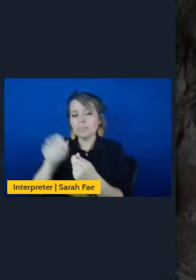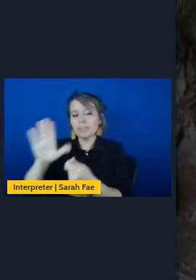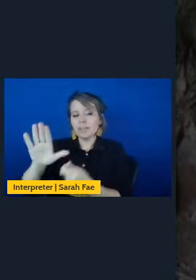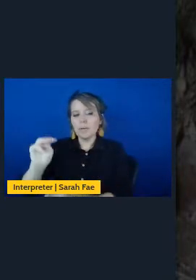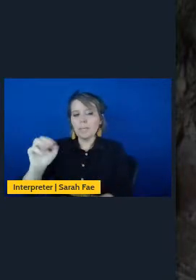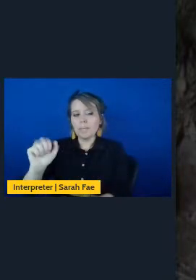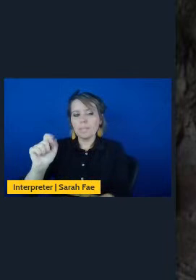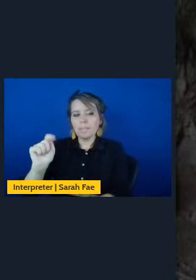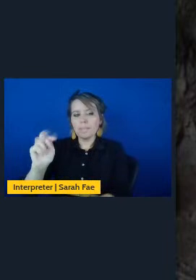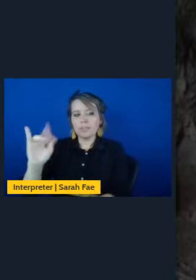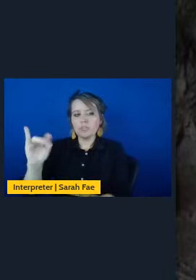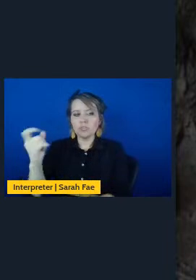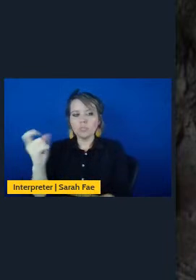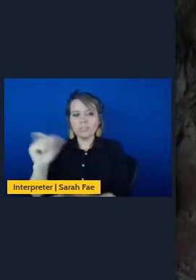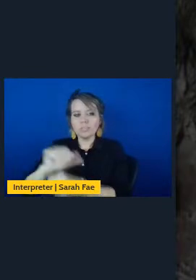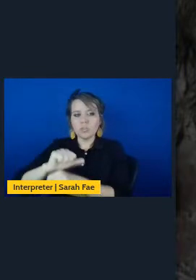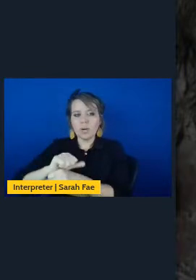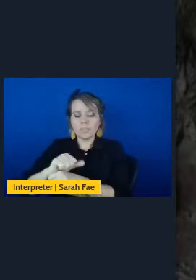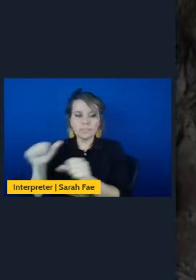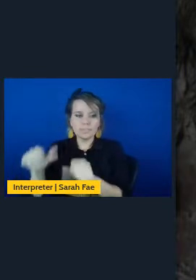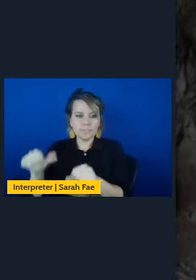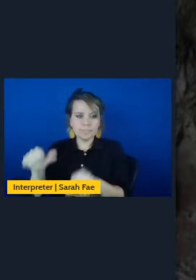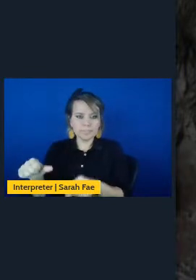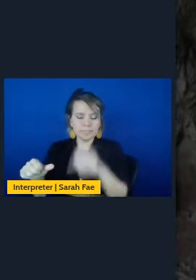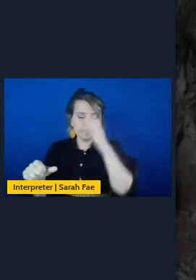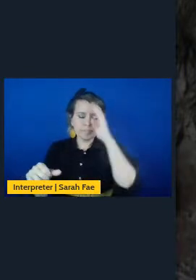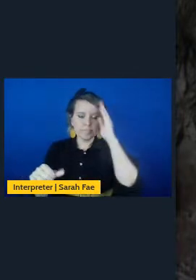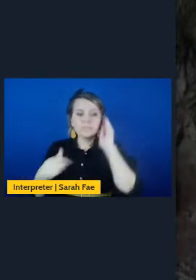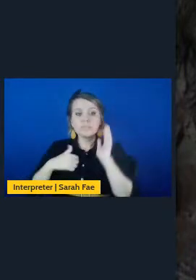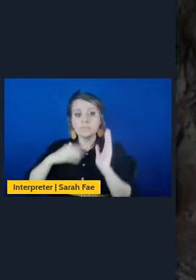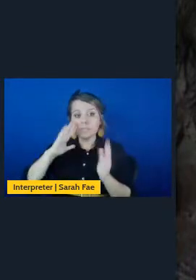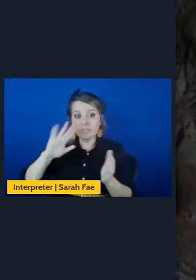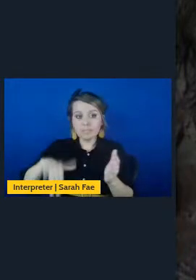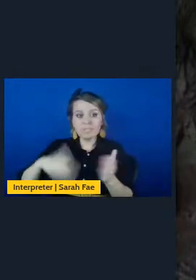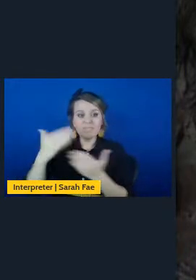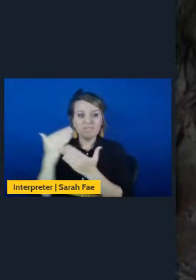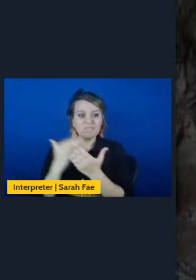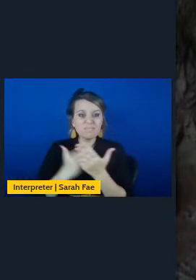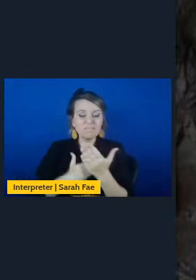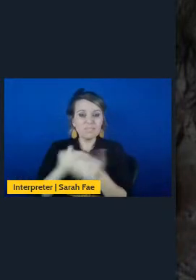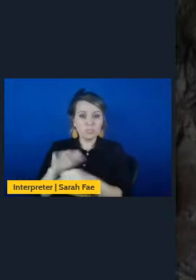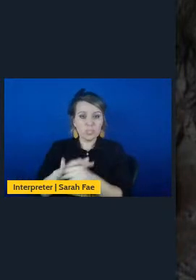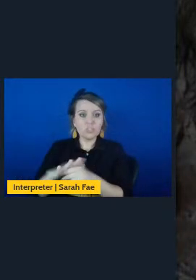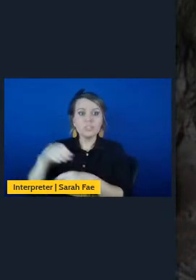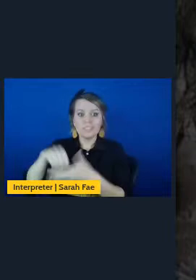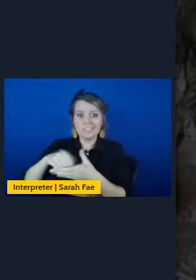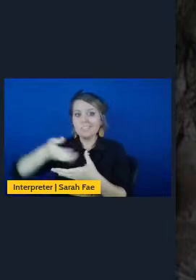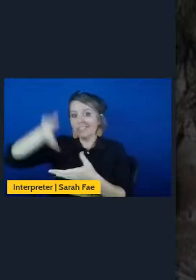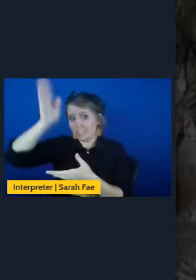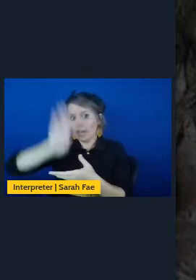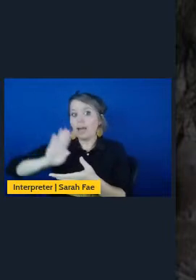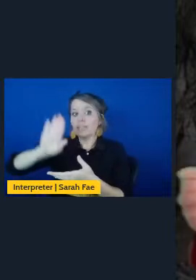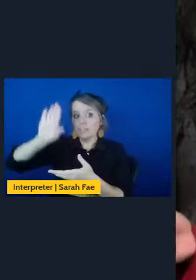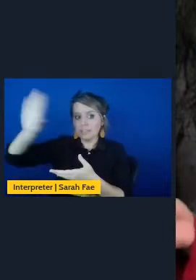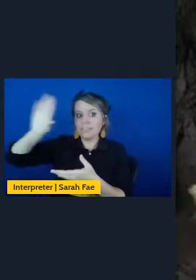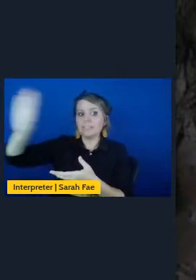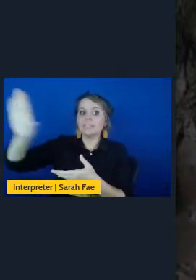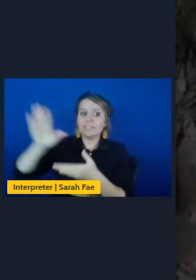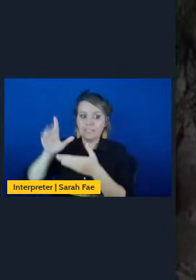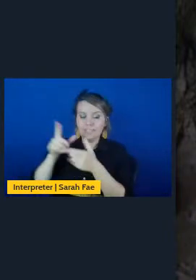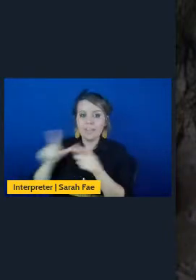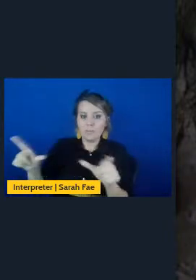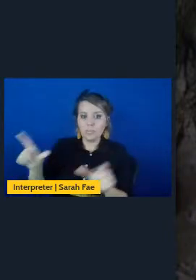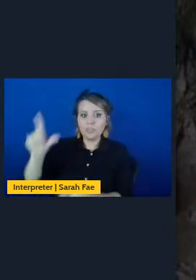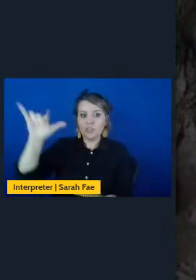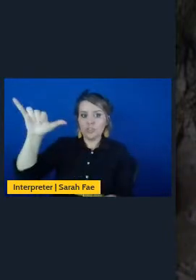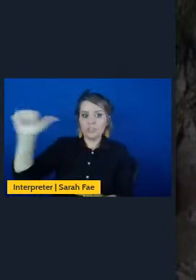jobs capability. I give it a list of regions written out in God's own language, YAML, and then it just provides